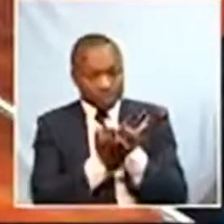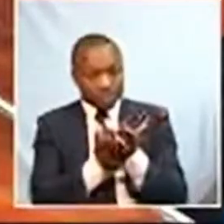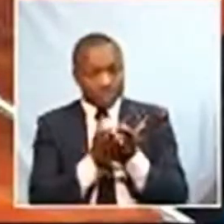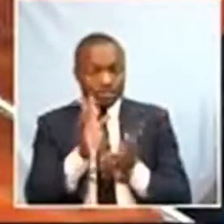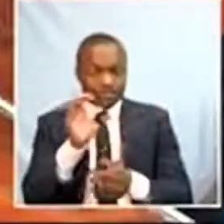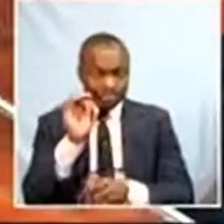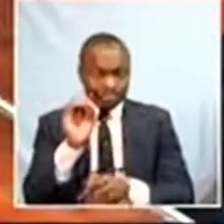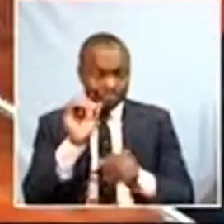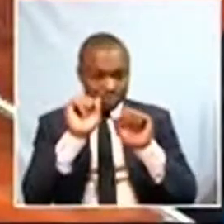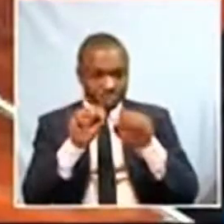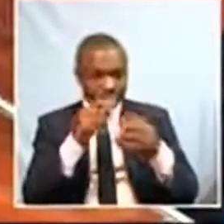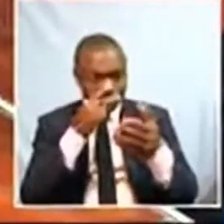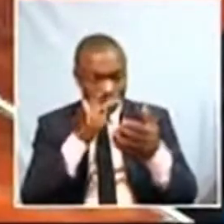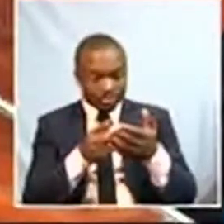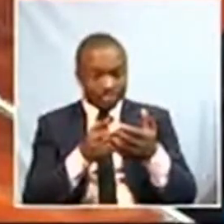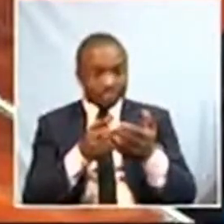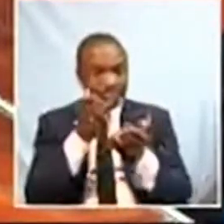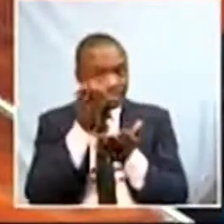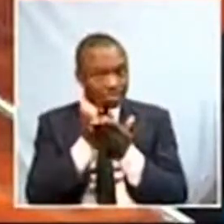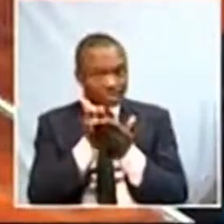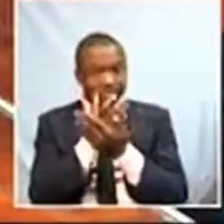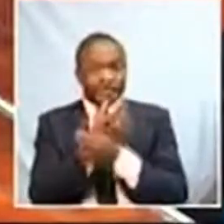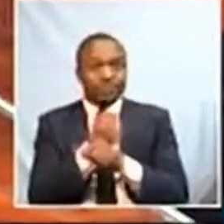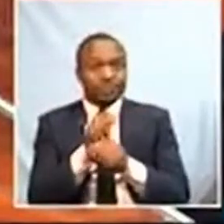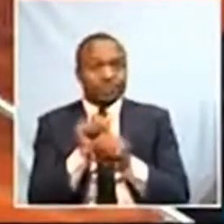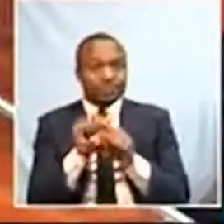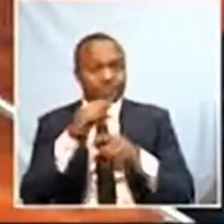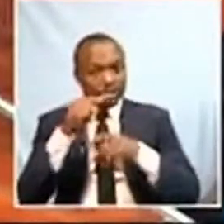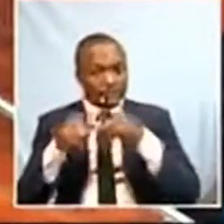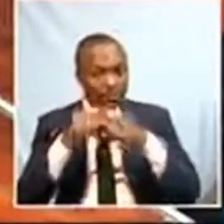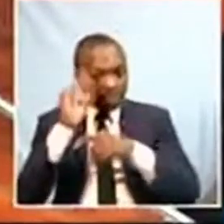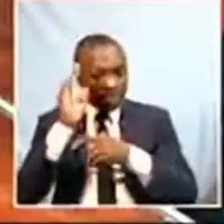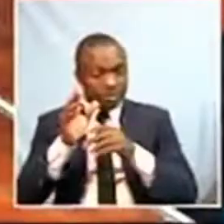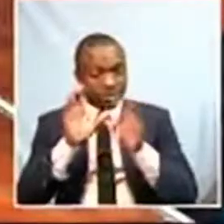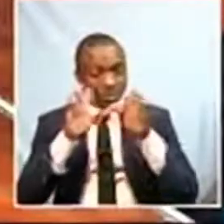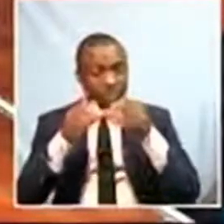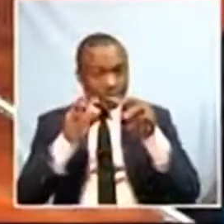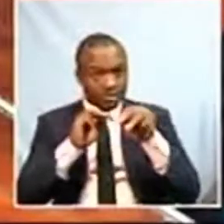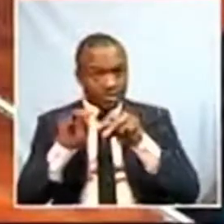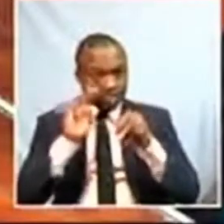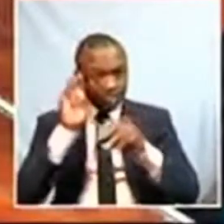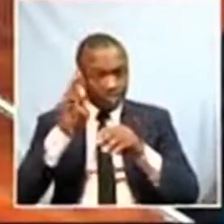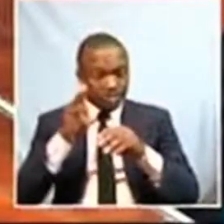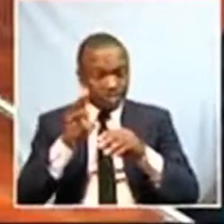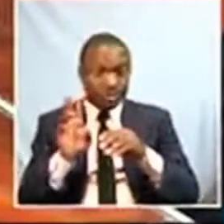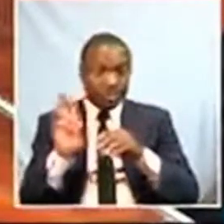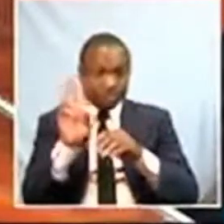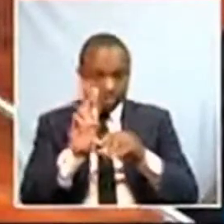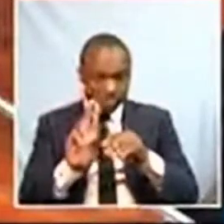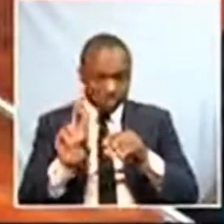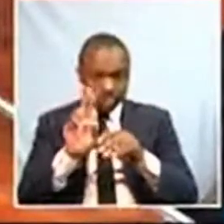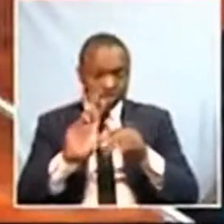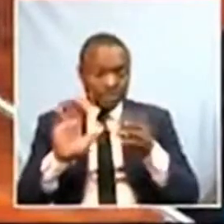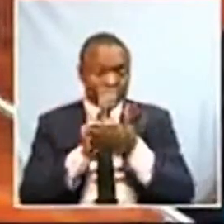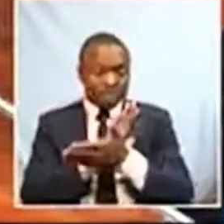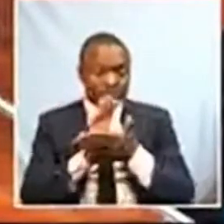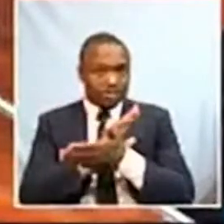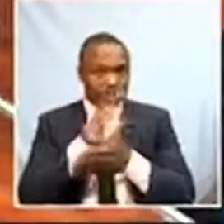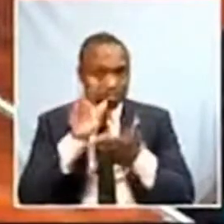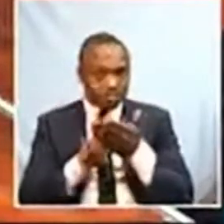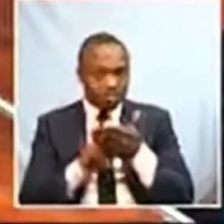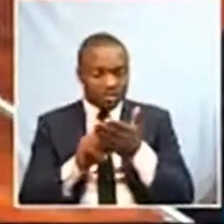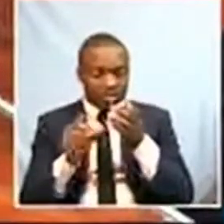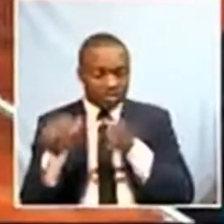O. Remedial measure. Going forward, Council management will take advantage of the speedy approval system which has now